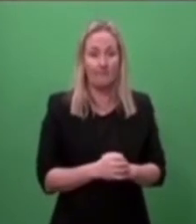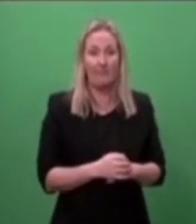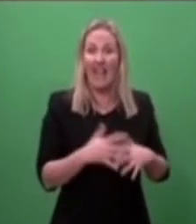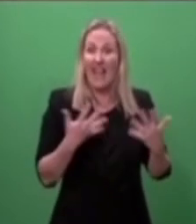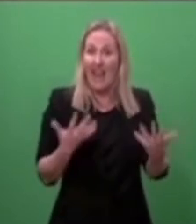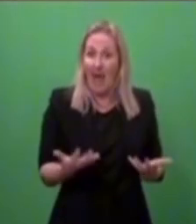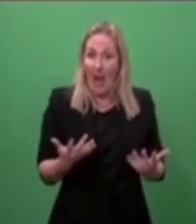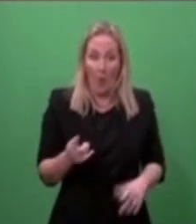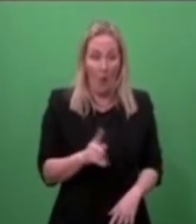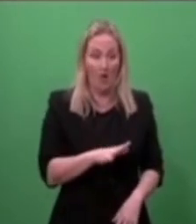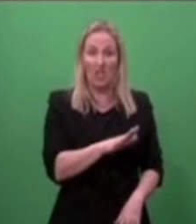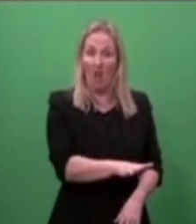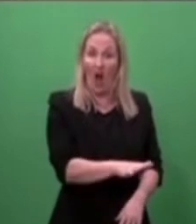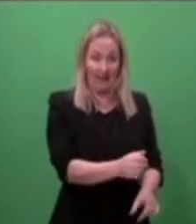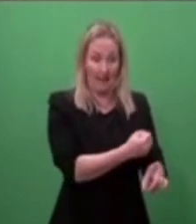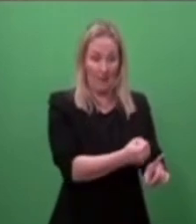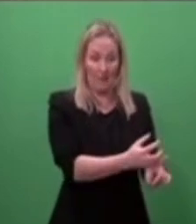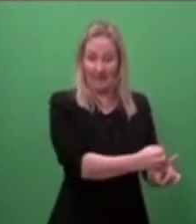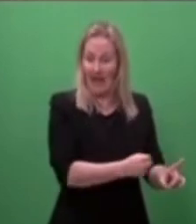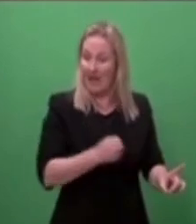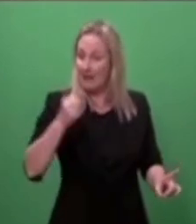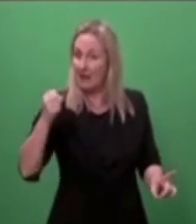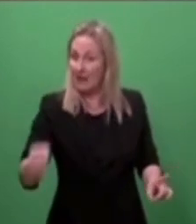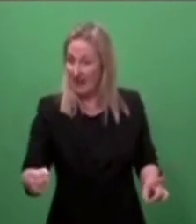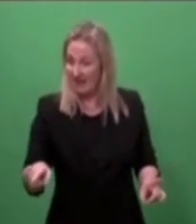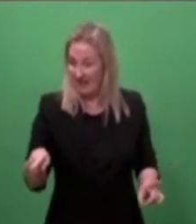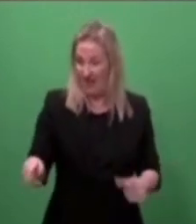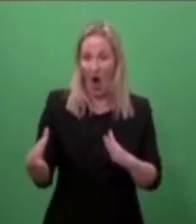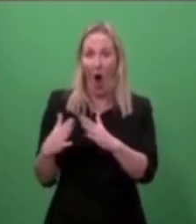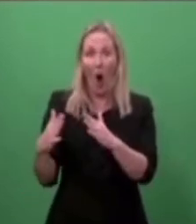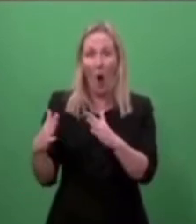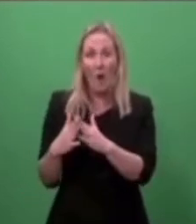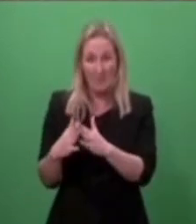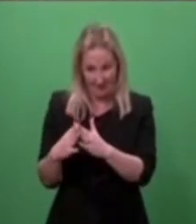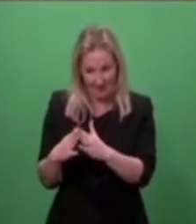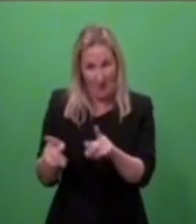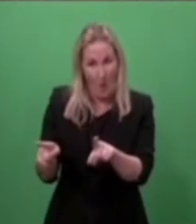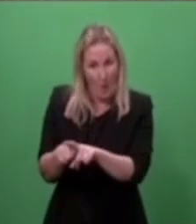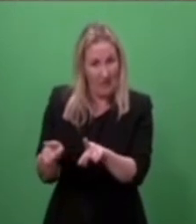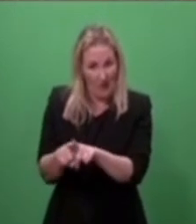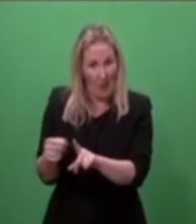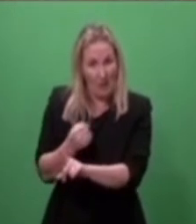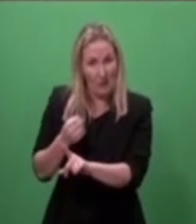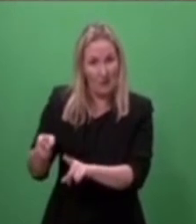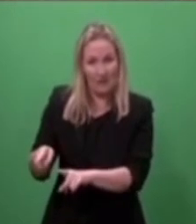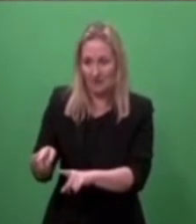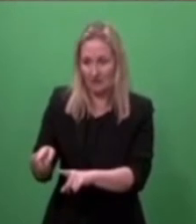in an environment that is equally unsafe or worse.